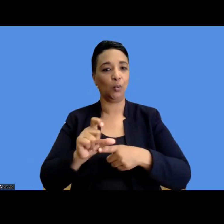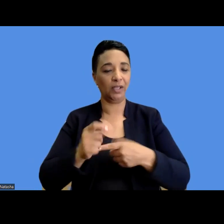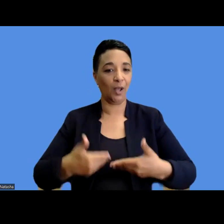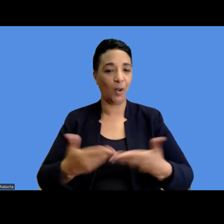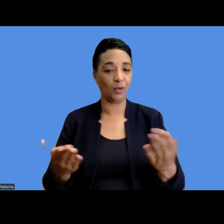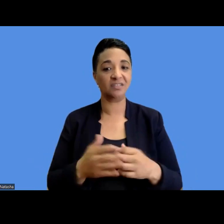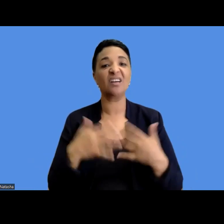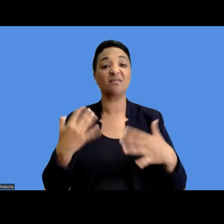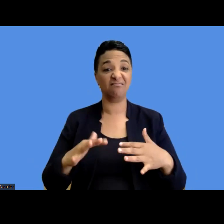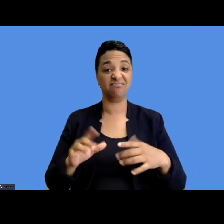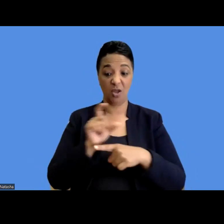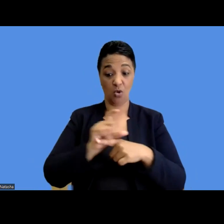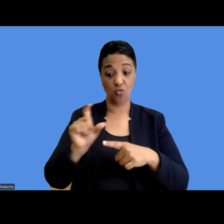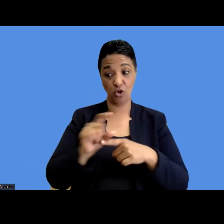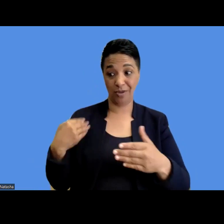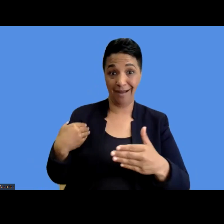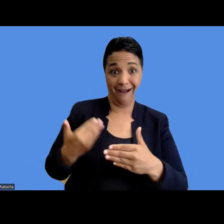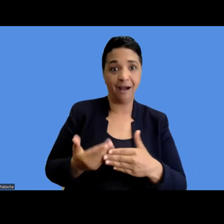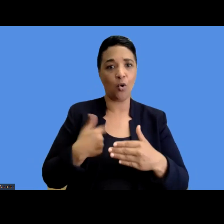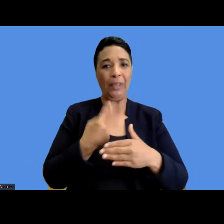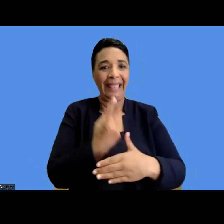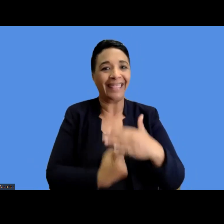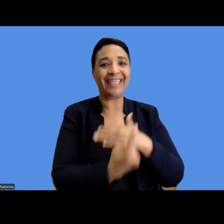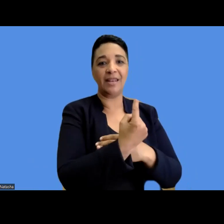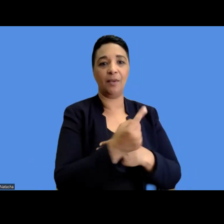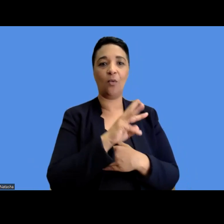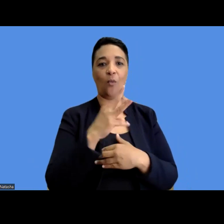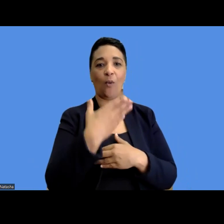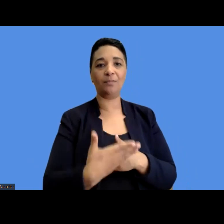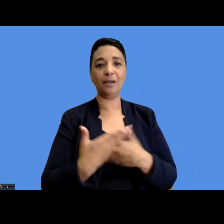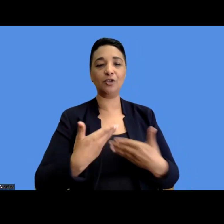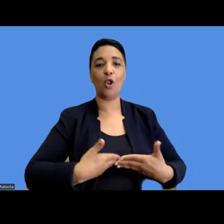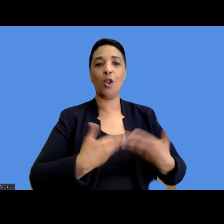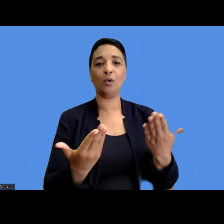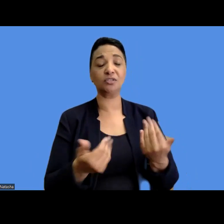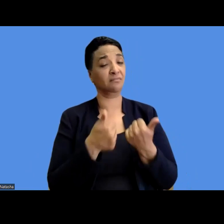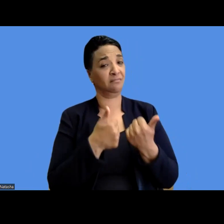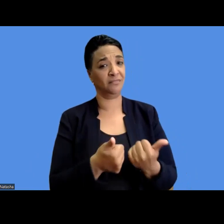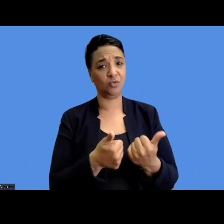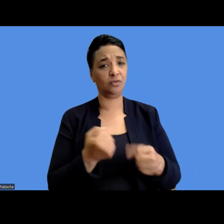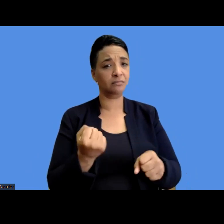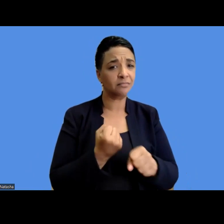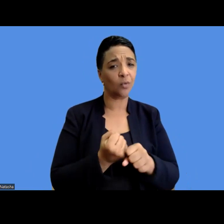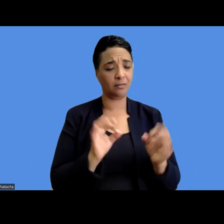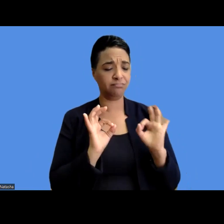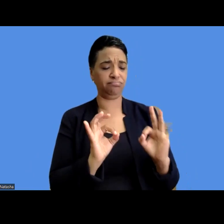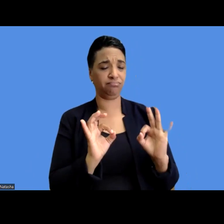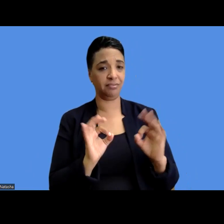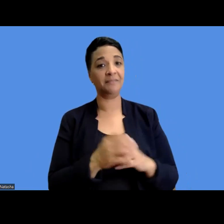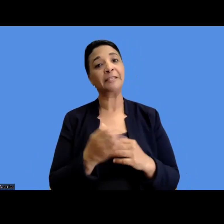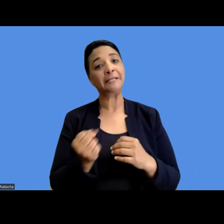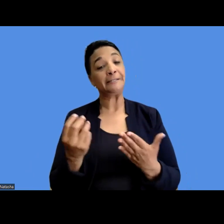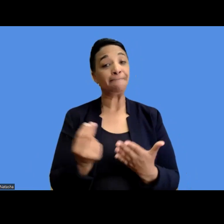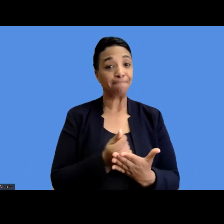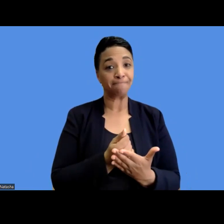and now we are launching a standalone website again in the Humanitarian Network and Partnership Weeks. So unfortunately, we will